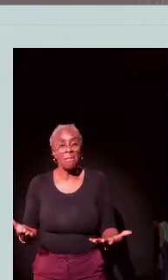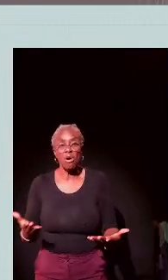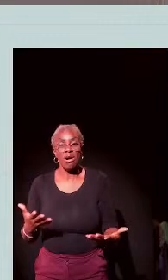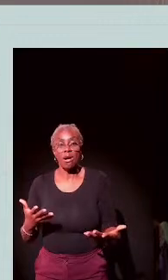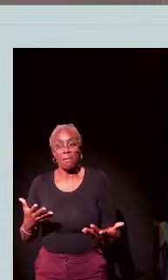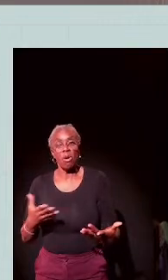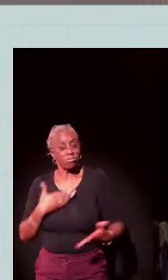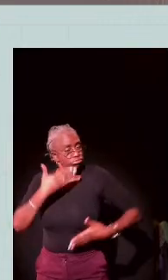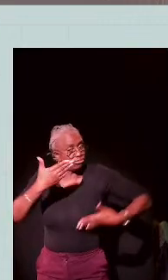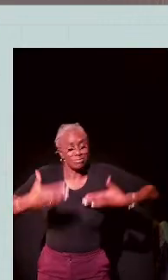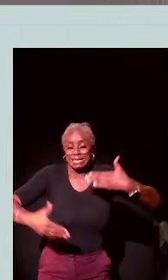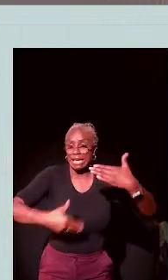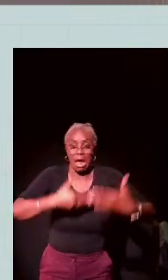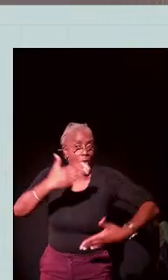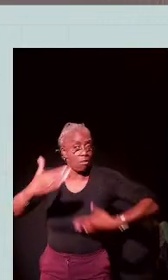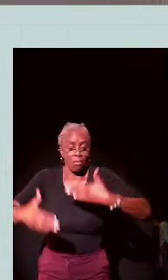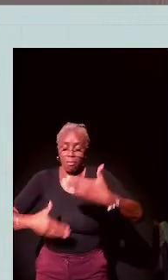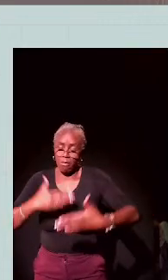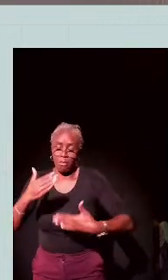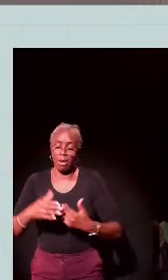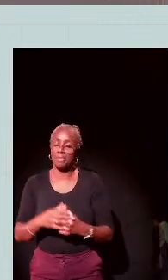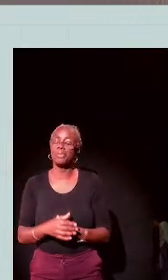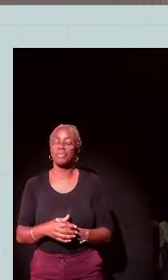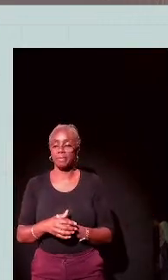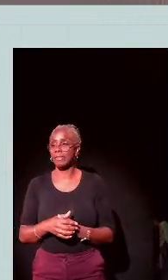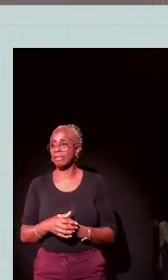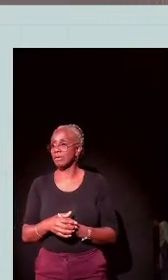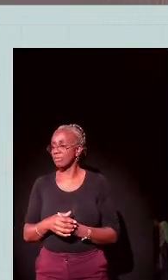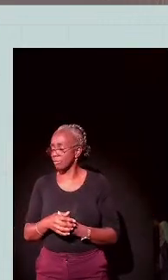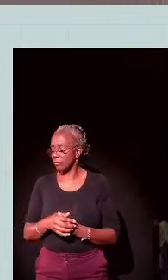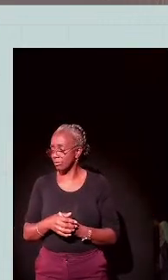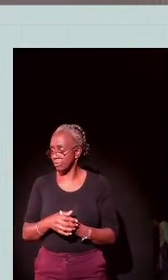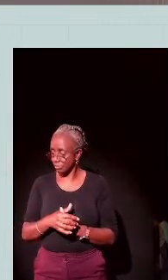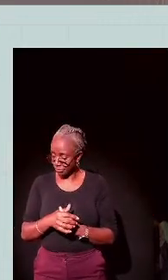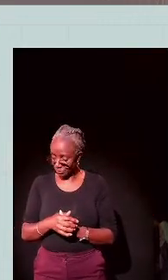cognitive conditions. And while they